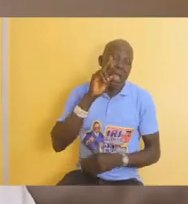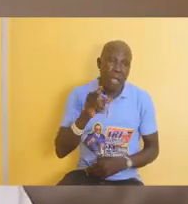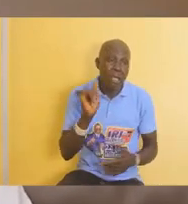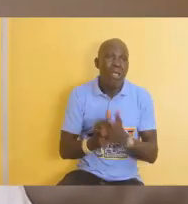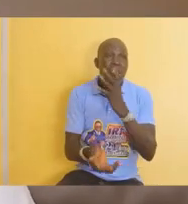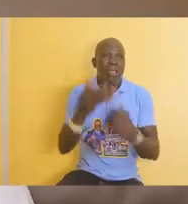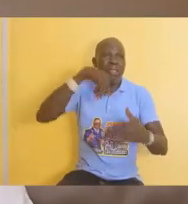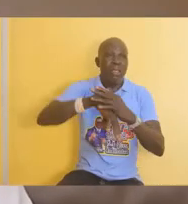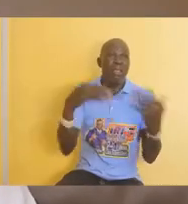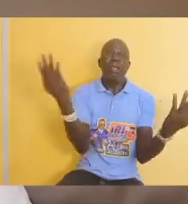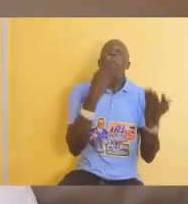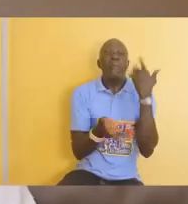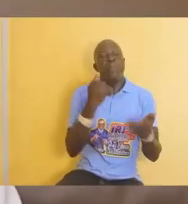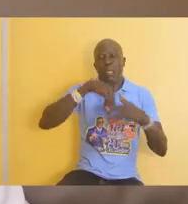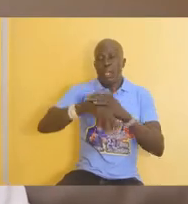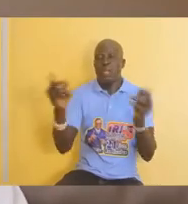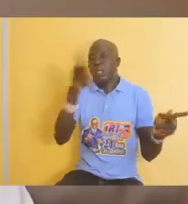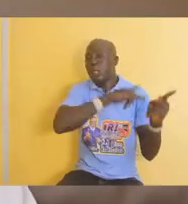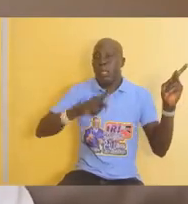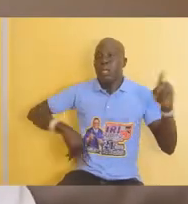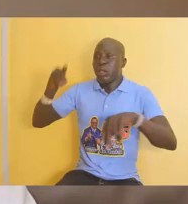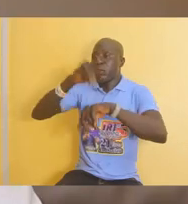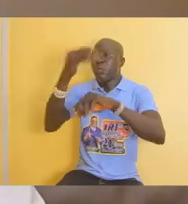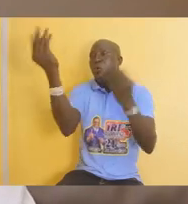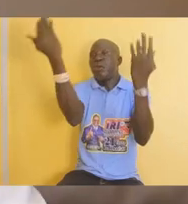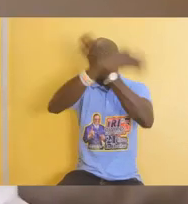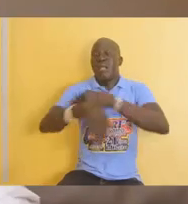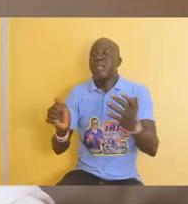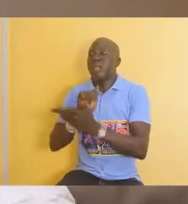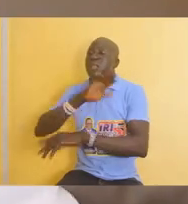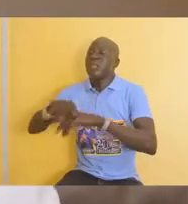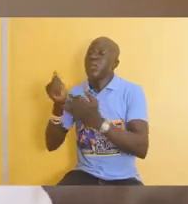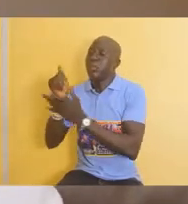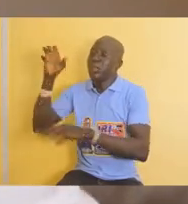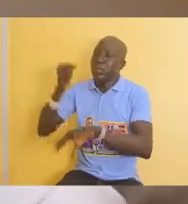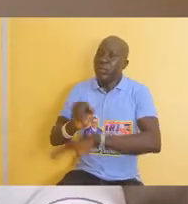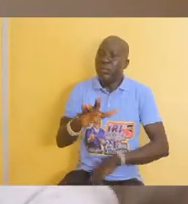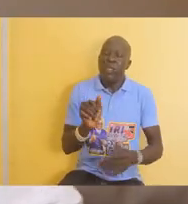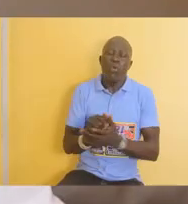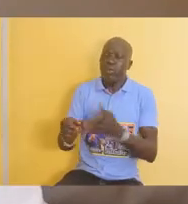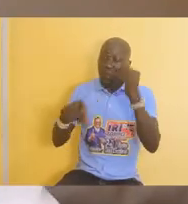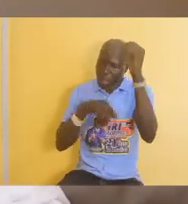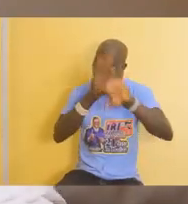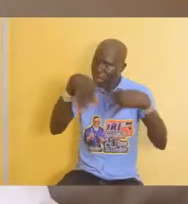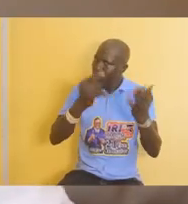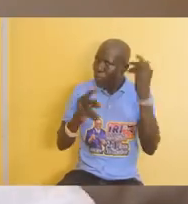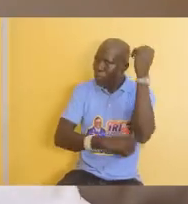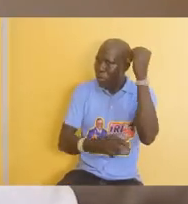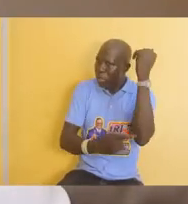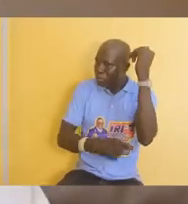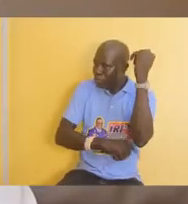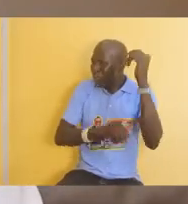They rope them. I don't know the condition you're under. Maybe they rope in the kingdom of darkness. They replicate you. They are not giving you that